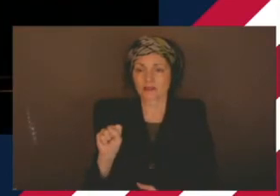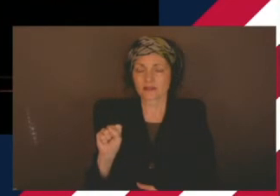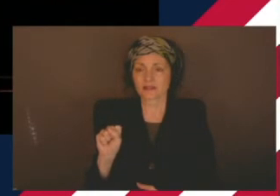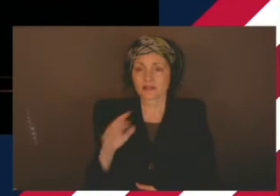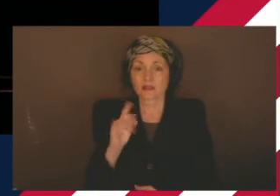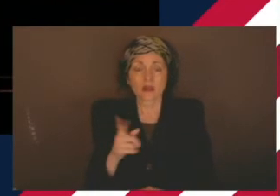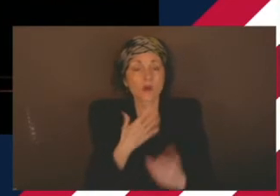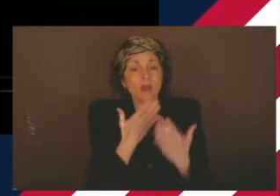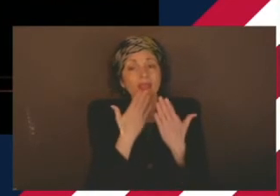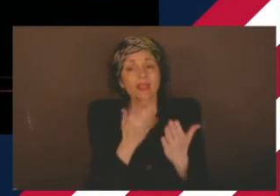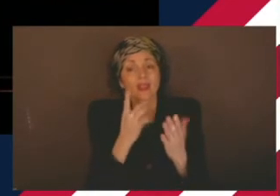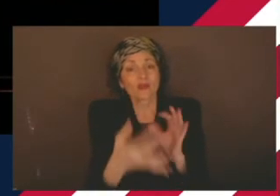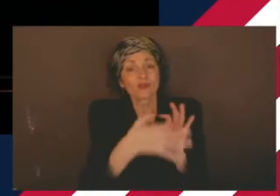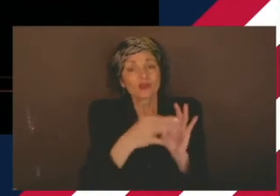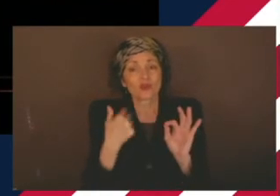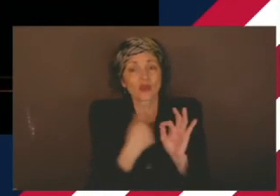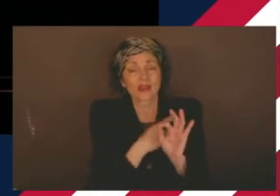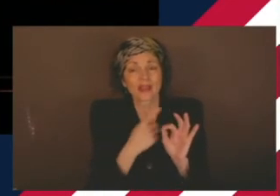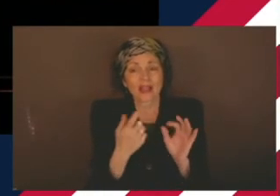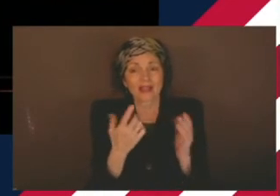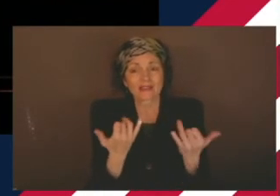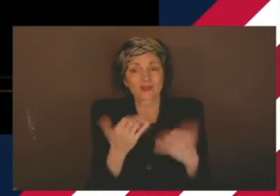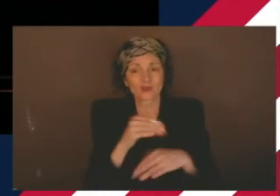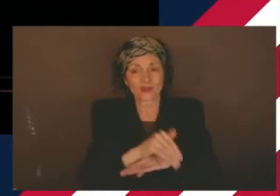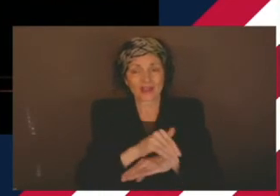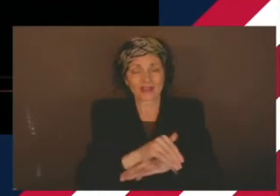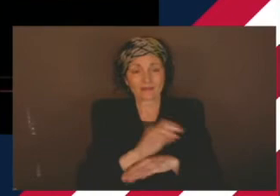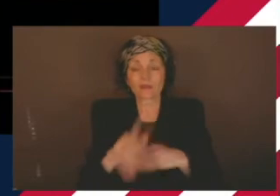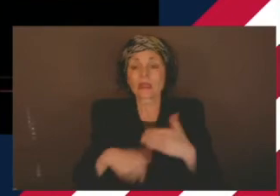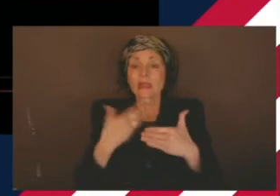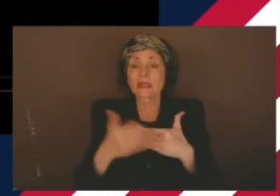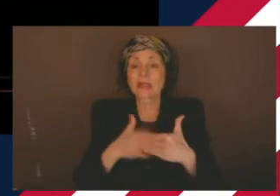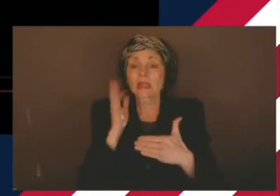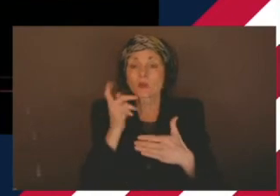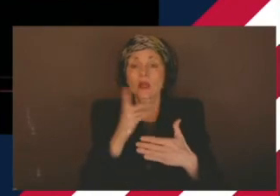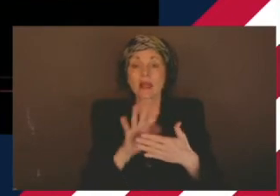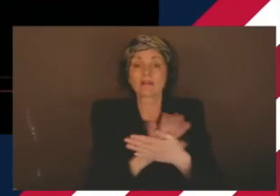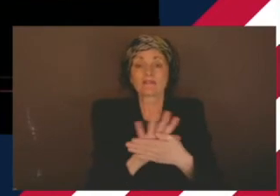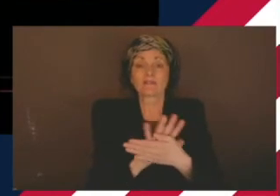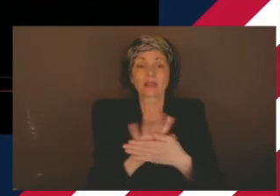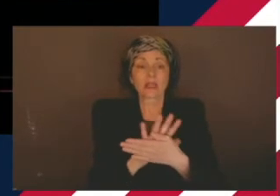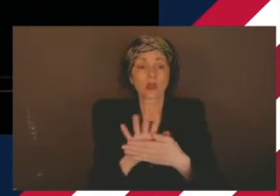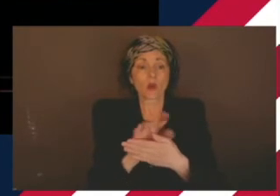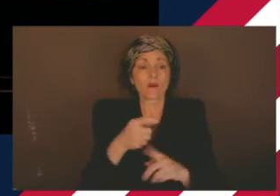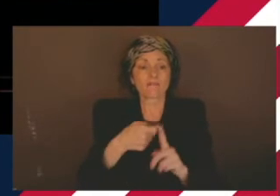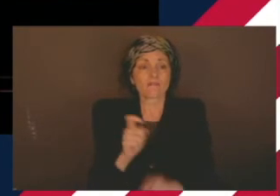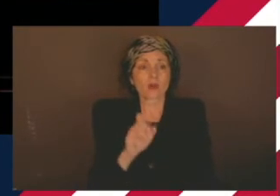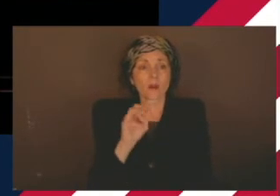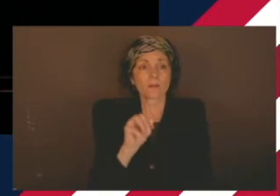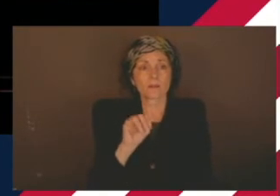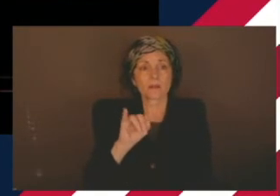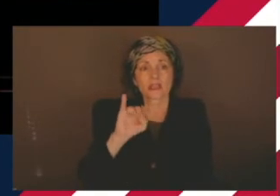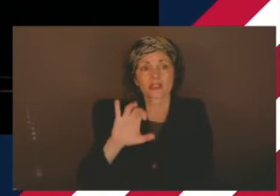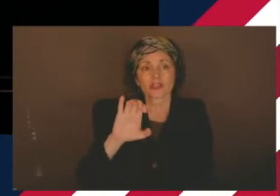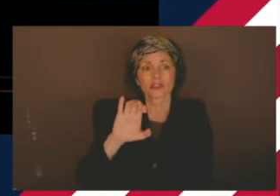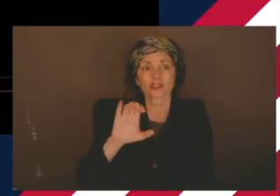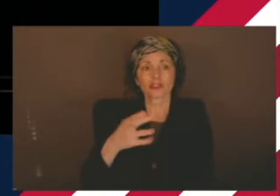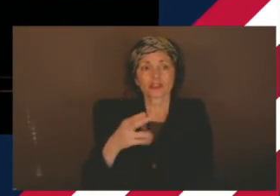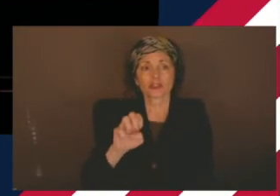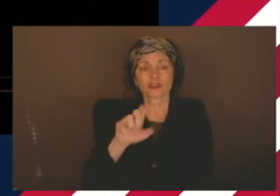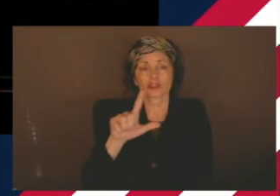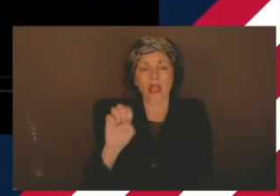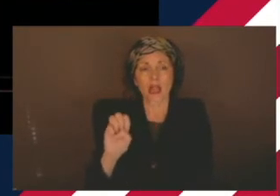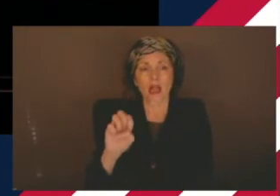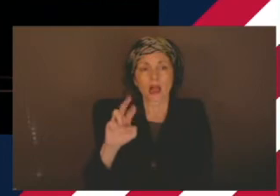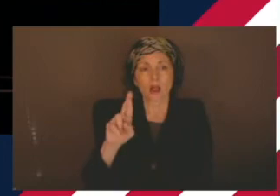Next, we will have a pre-tape video from Michelle Dietrich, who serves as chair of the DNC's Council on